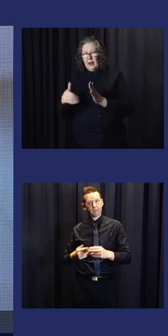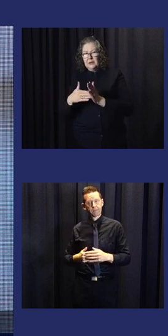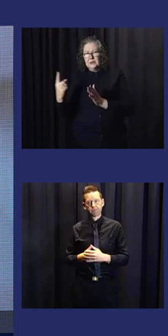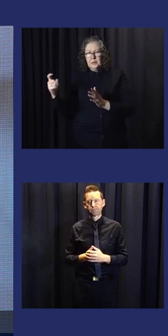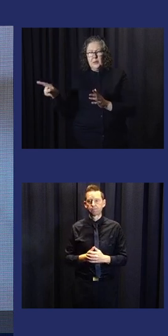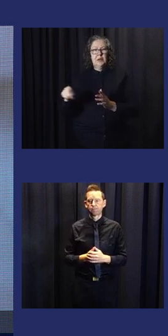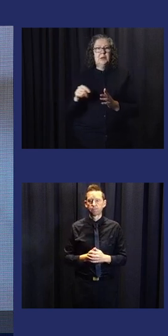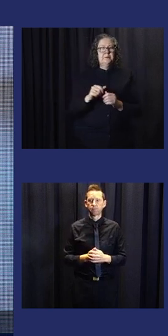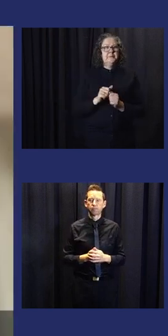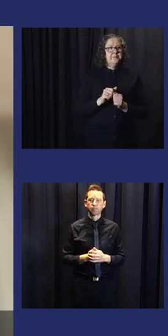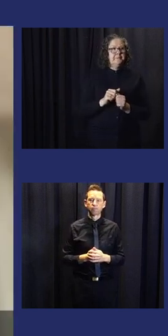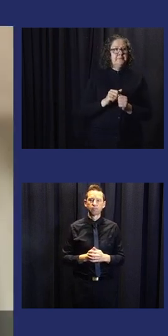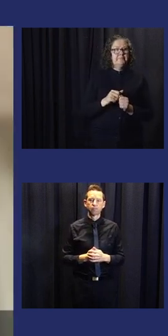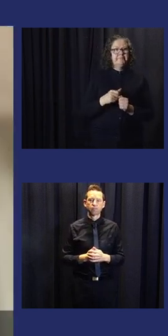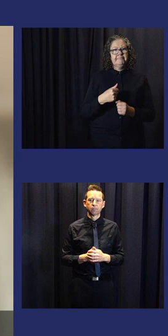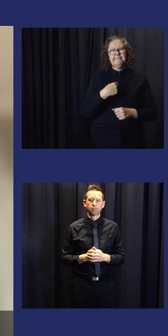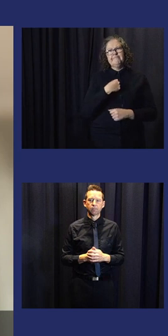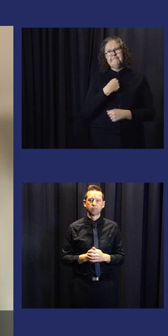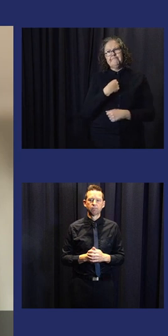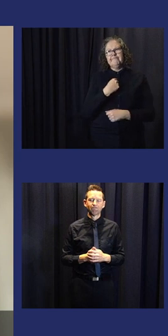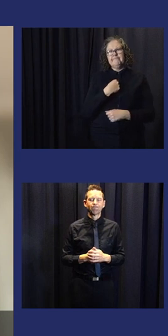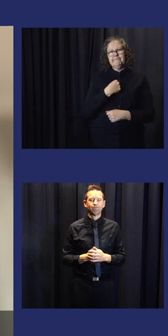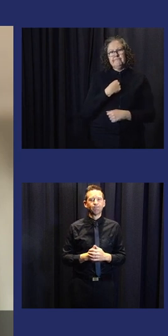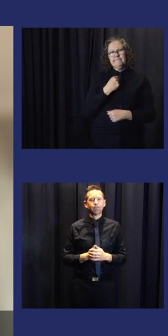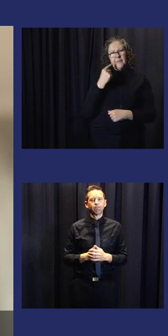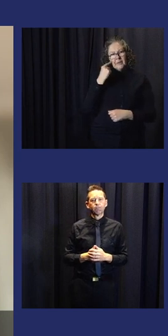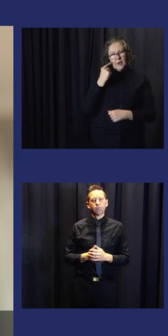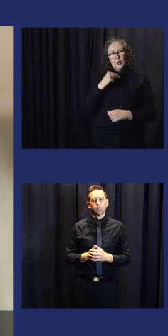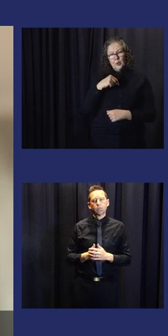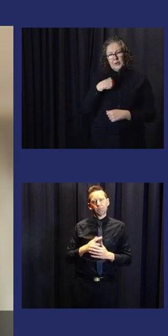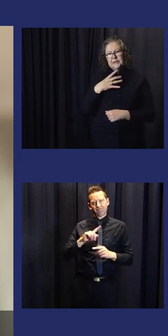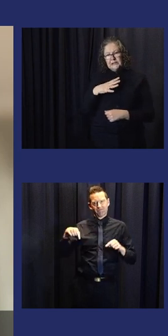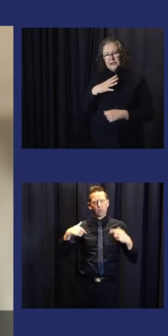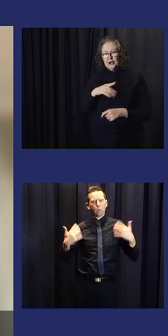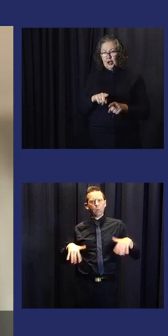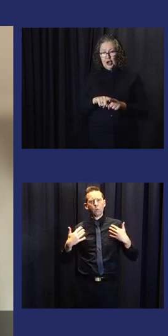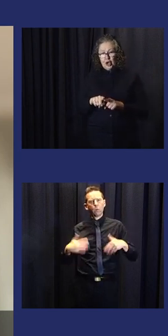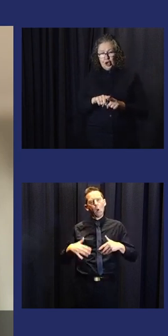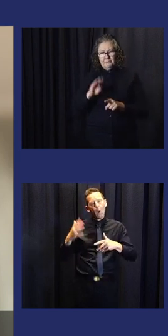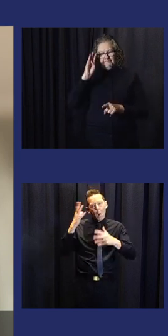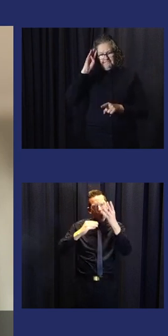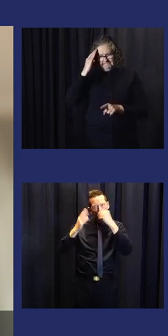I suppose for me it would be that we learn the lessons from the last